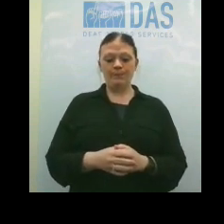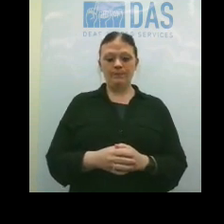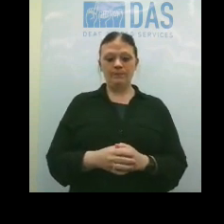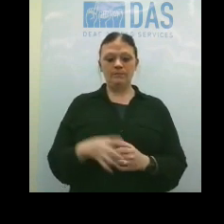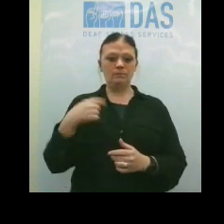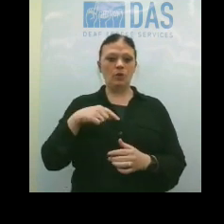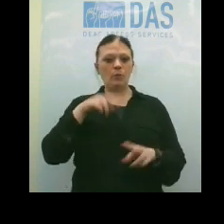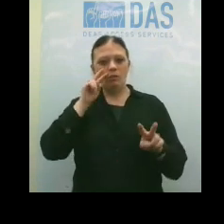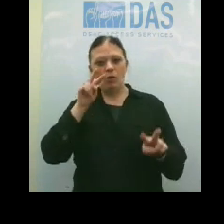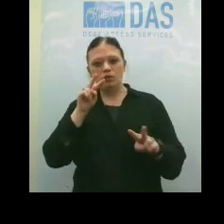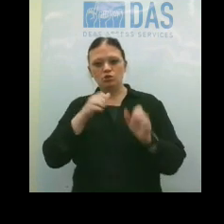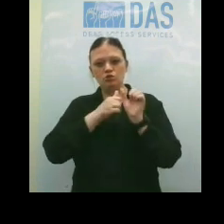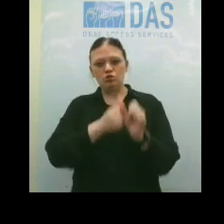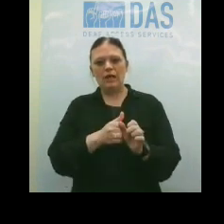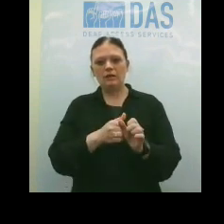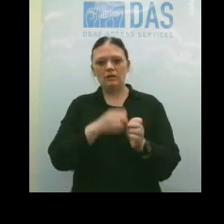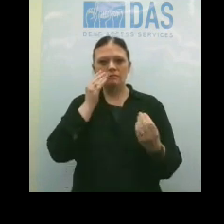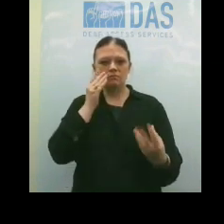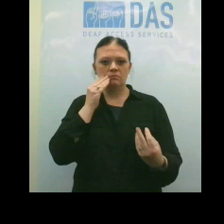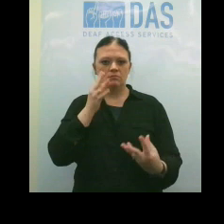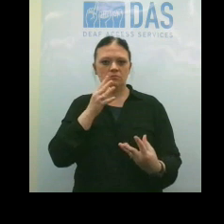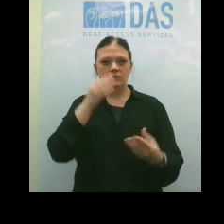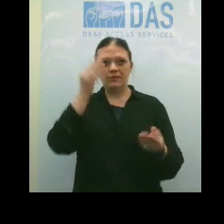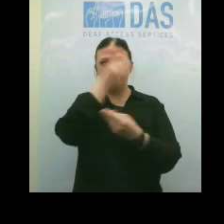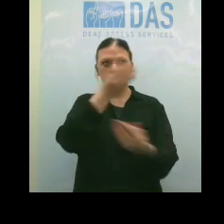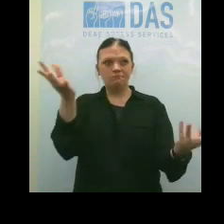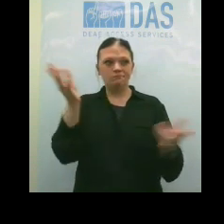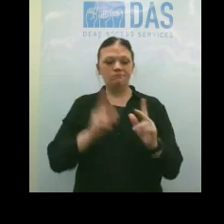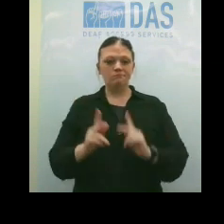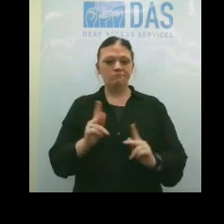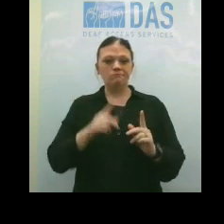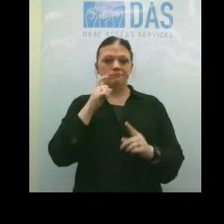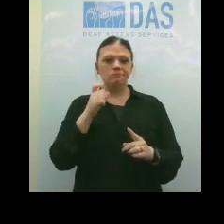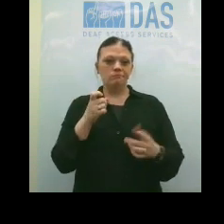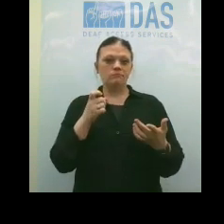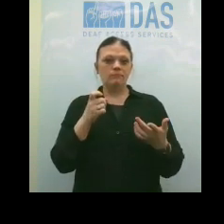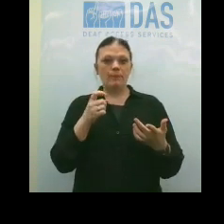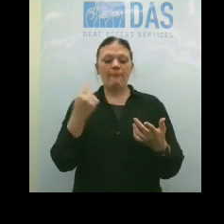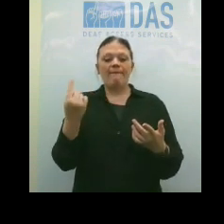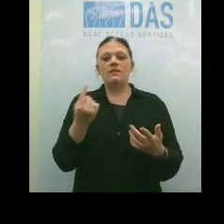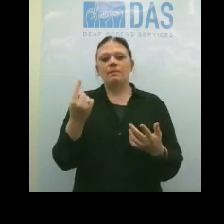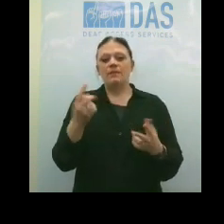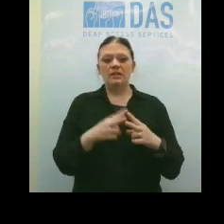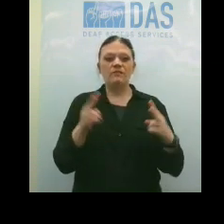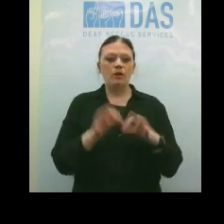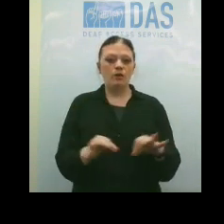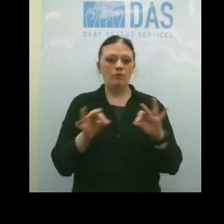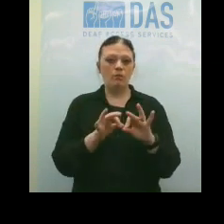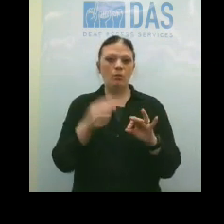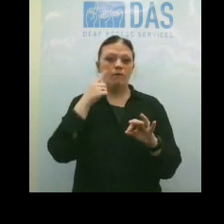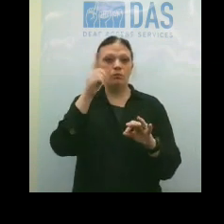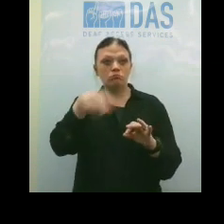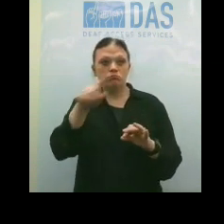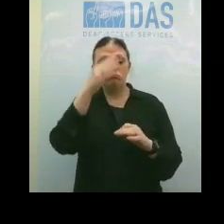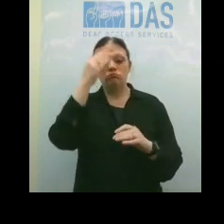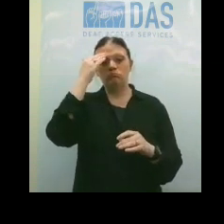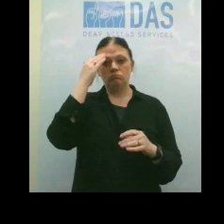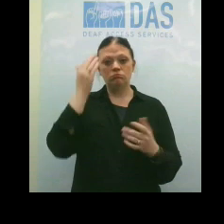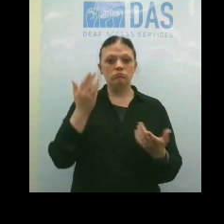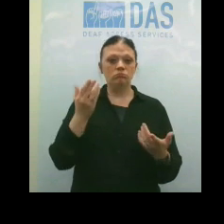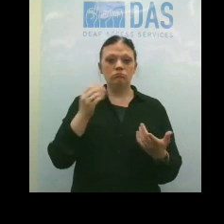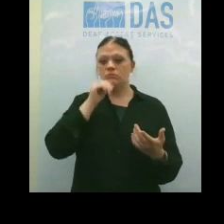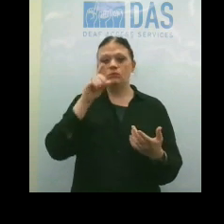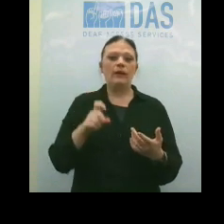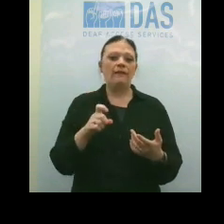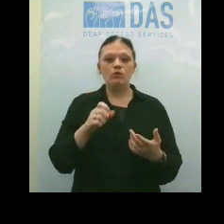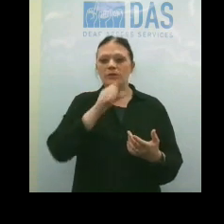we keep track of this information and let the public know because it is something that is very important for them to know, and that is you don't